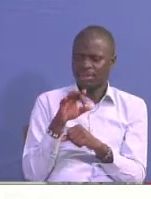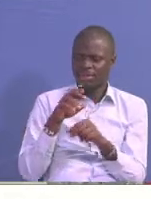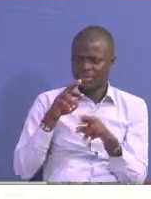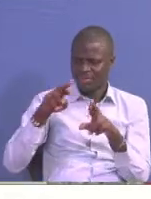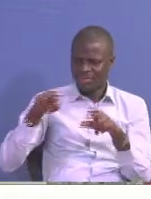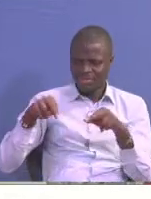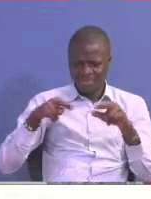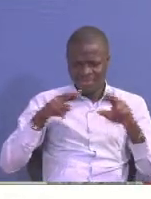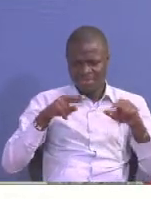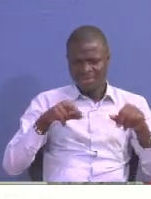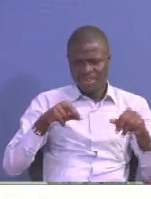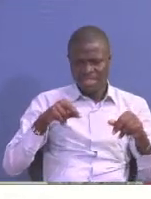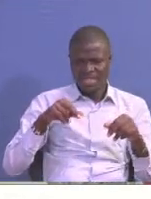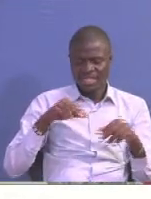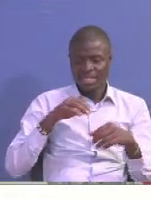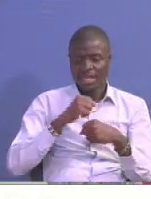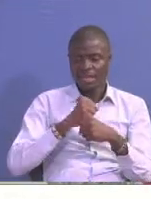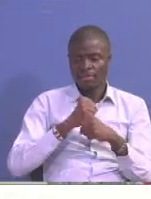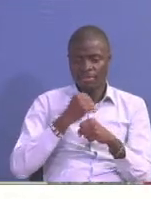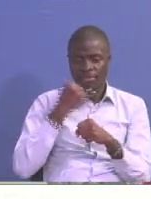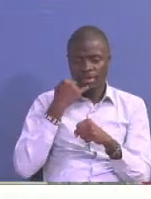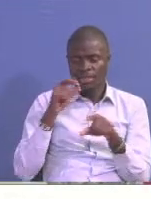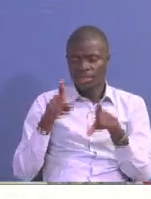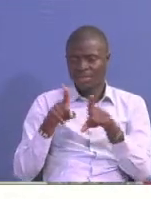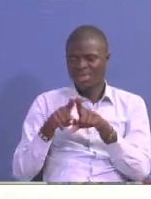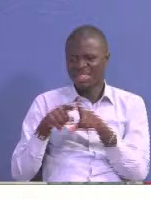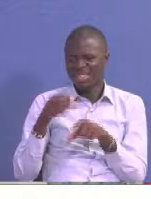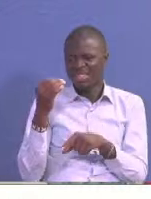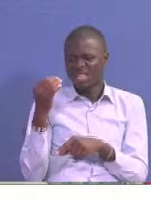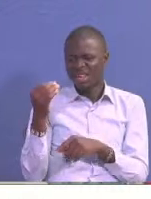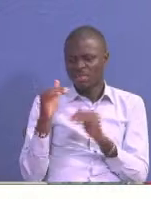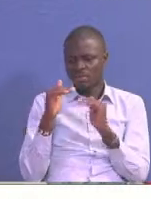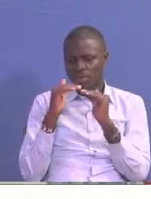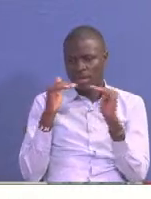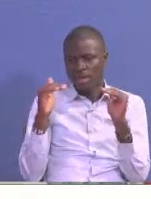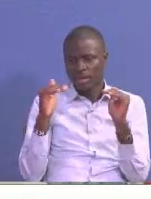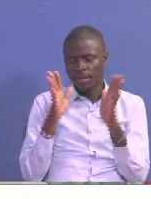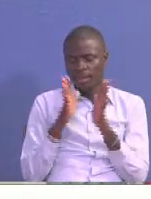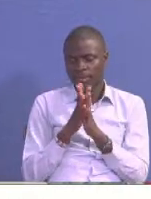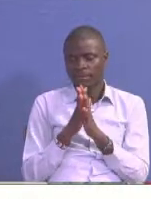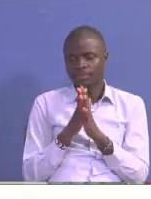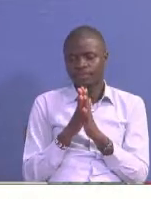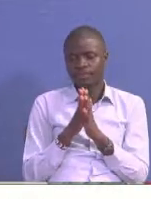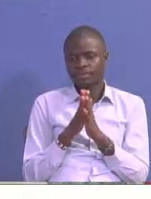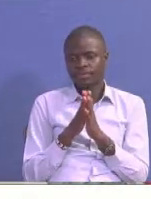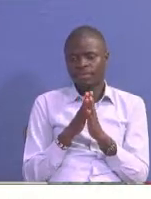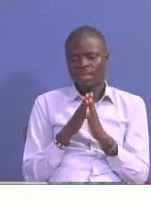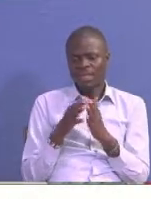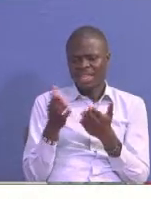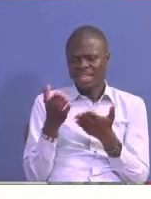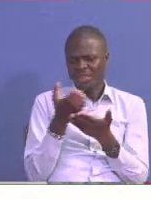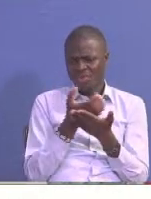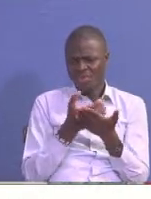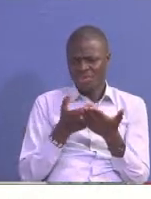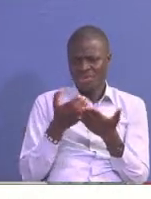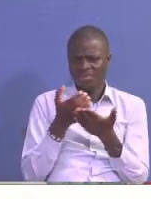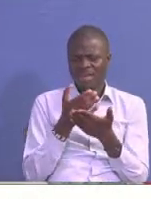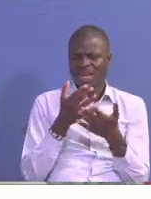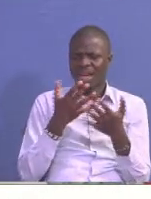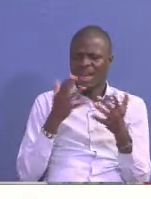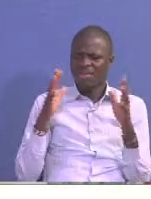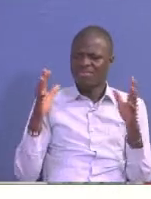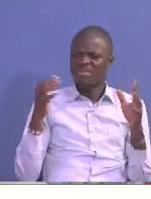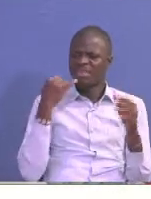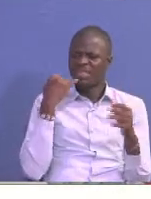the environment of performance is also at a low level. The sophistication of the economy. How sophisticated